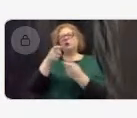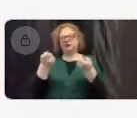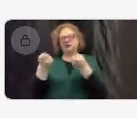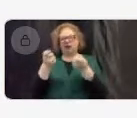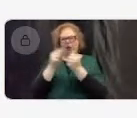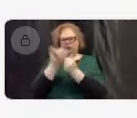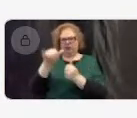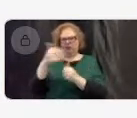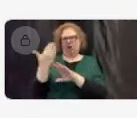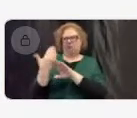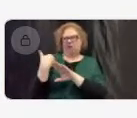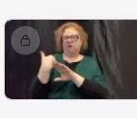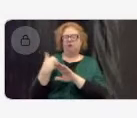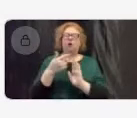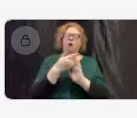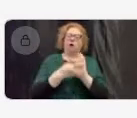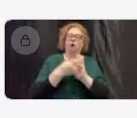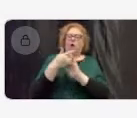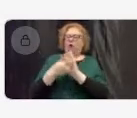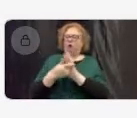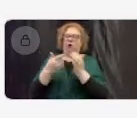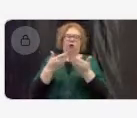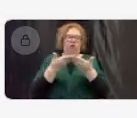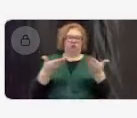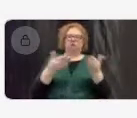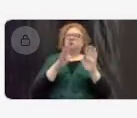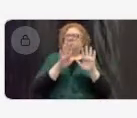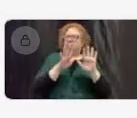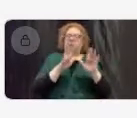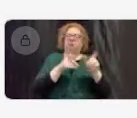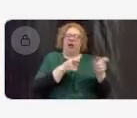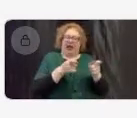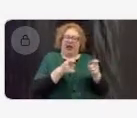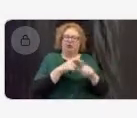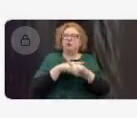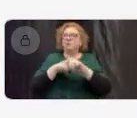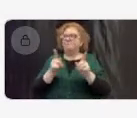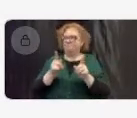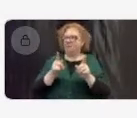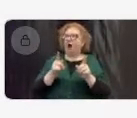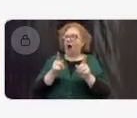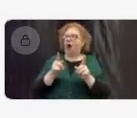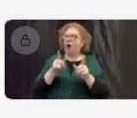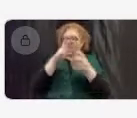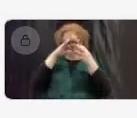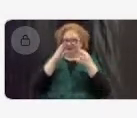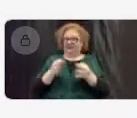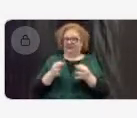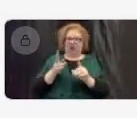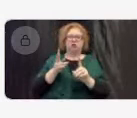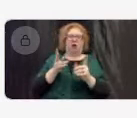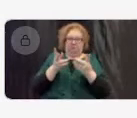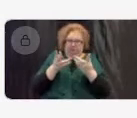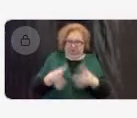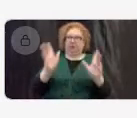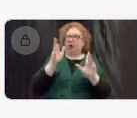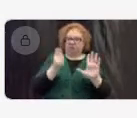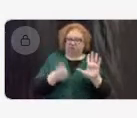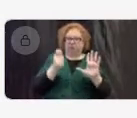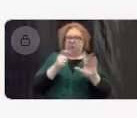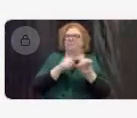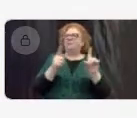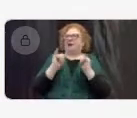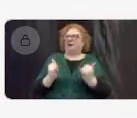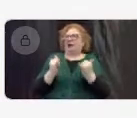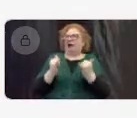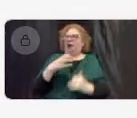been handled, a verdict has been rendered. However, that verdict is on appeal. When the last subdivision